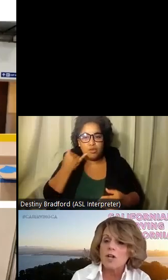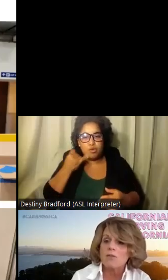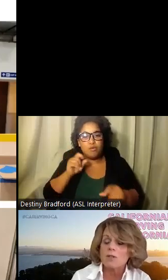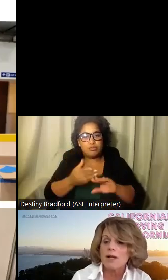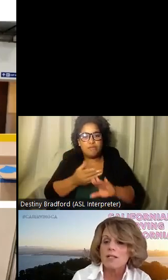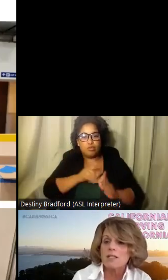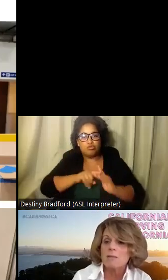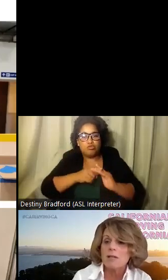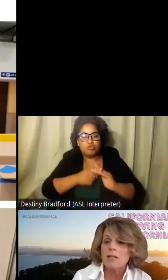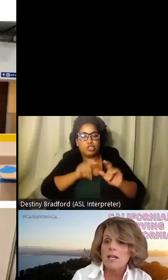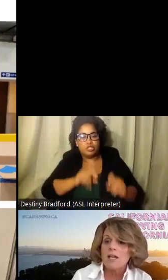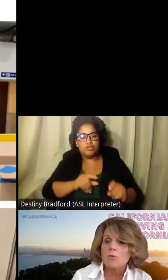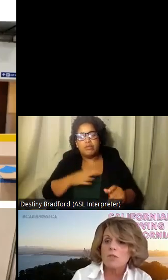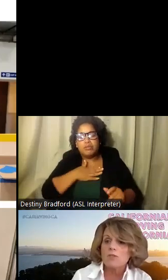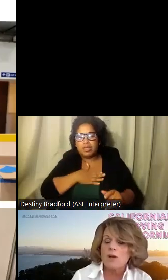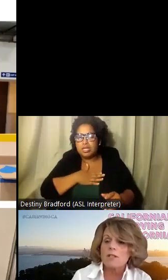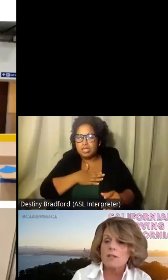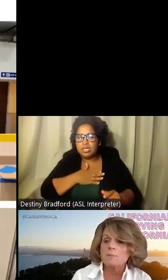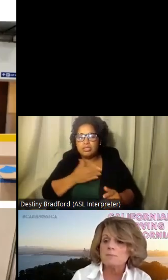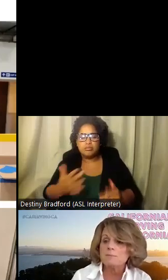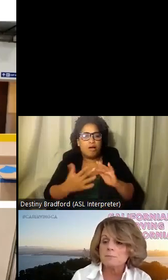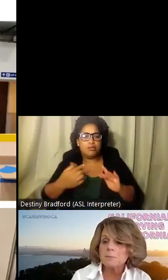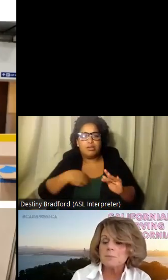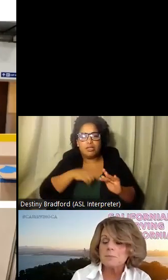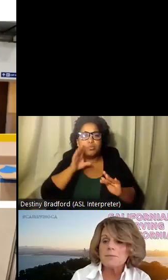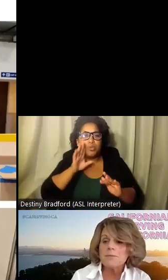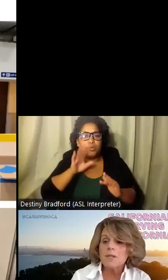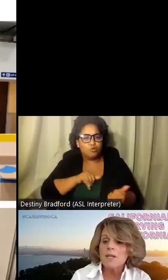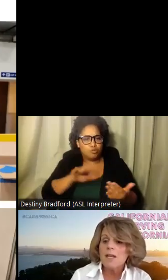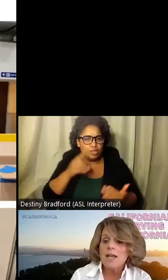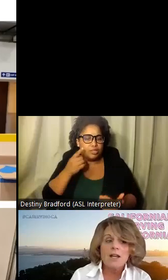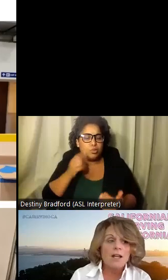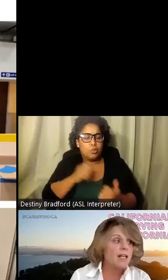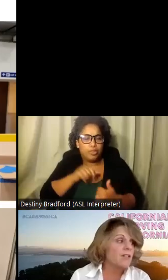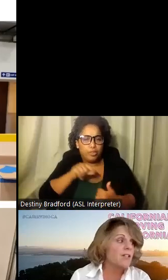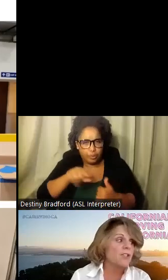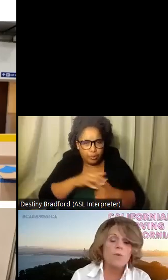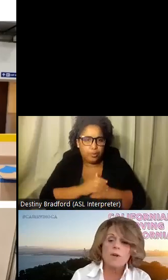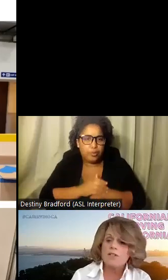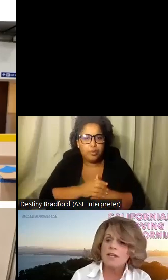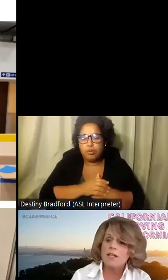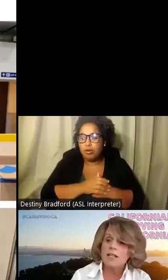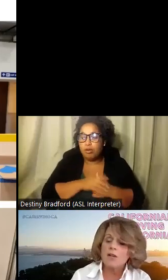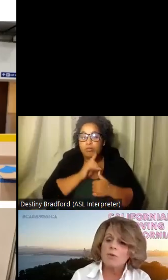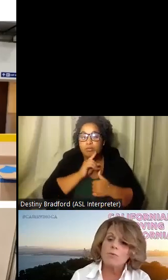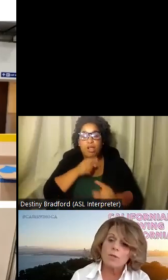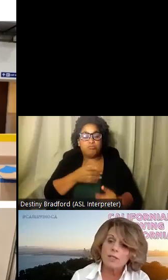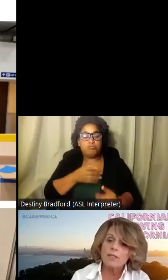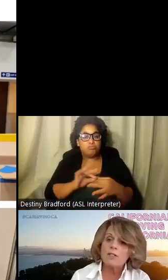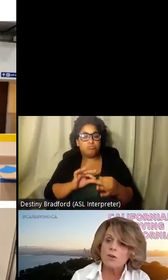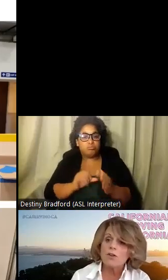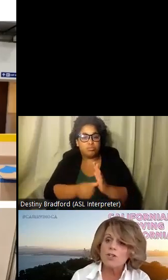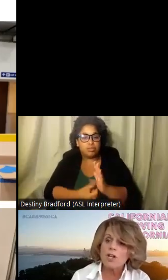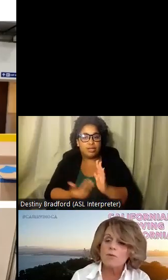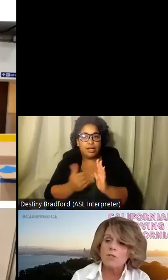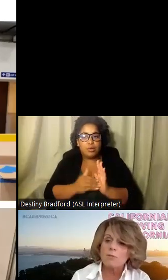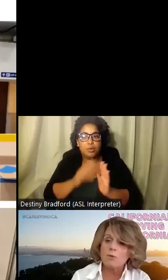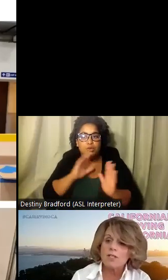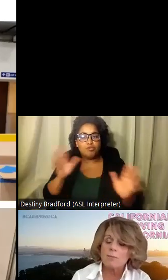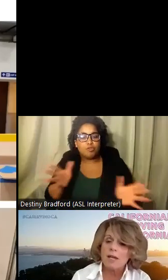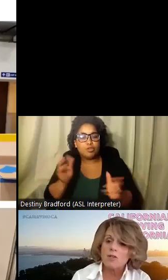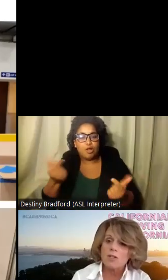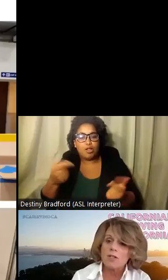to reach out to my team and we'll address them. And I guess I just want to say again, we really encourage